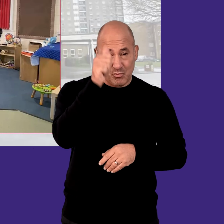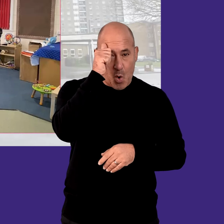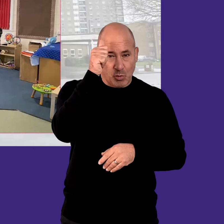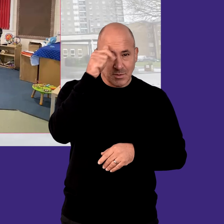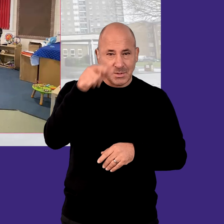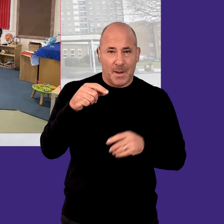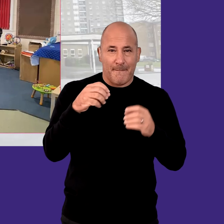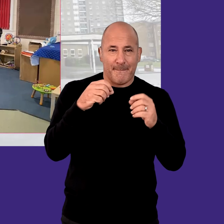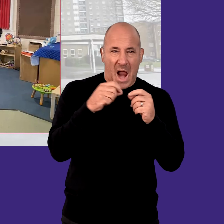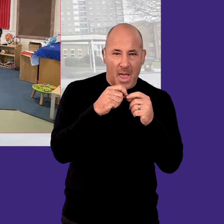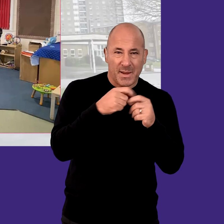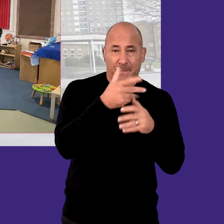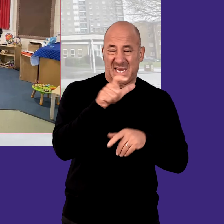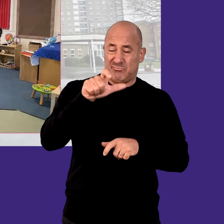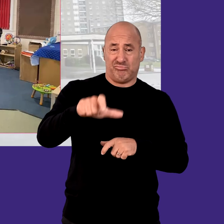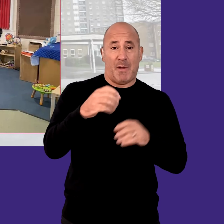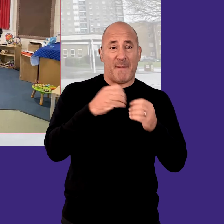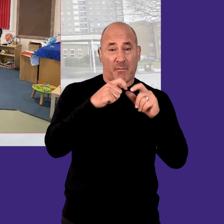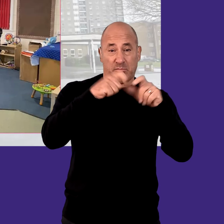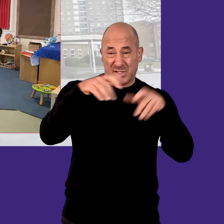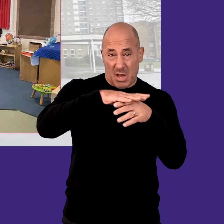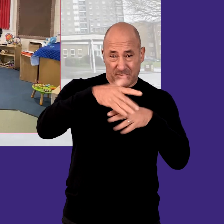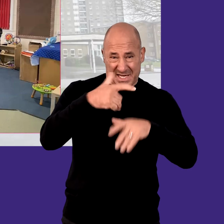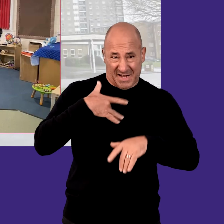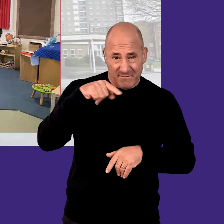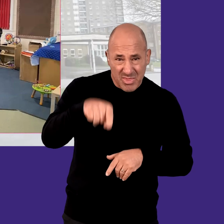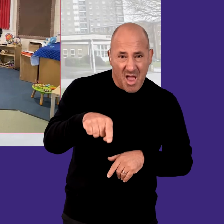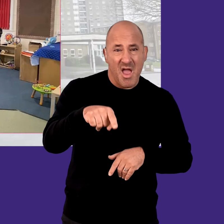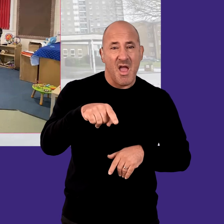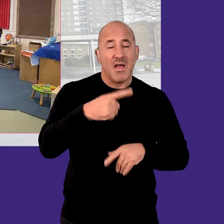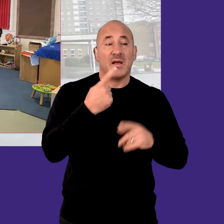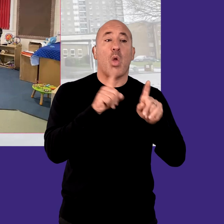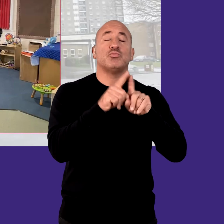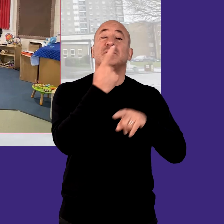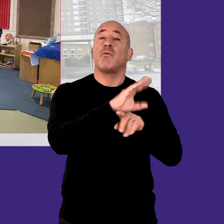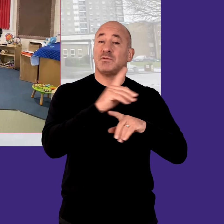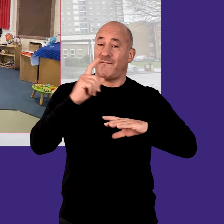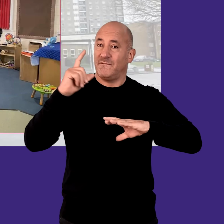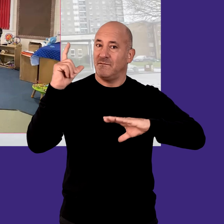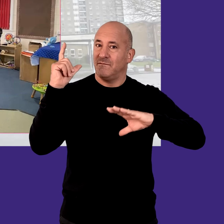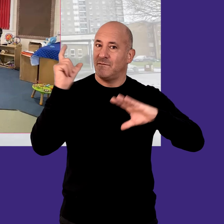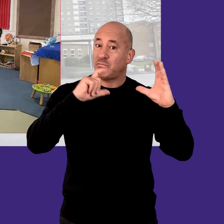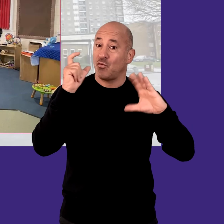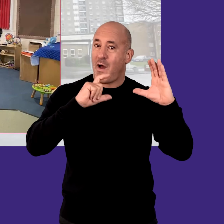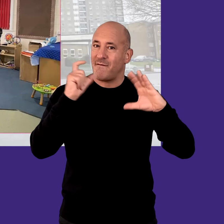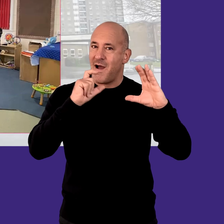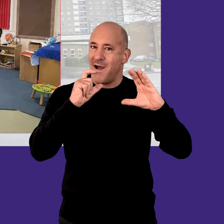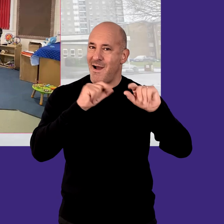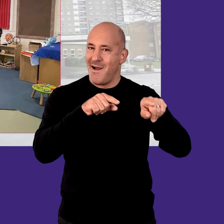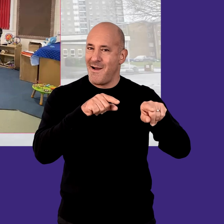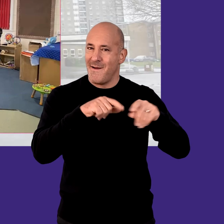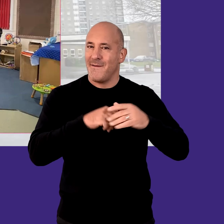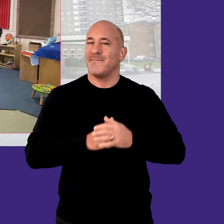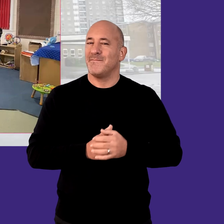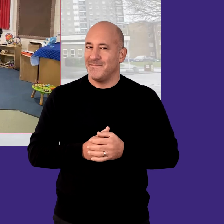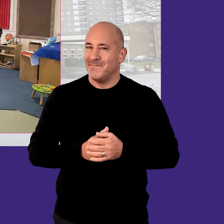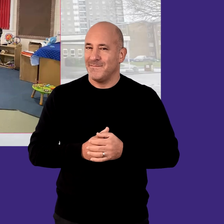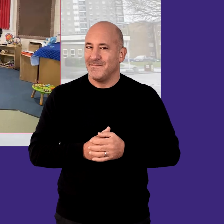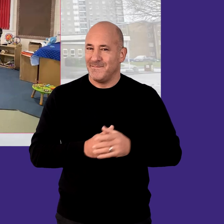Jamie understands Bulby, has spent time in Bulby Bridge. He's also a photographer.